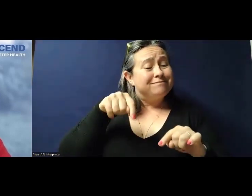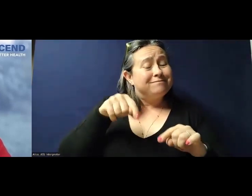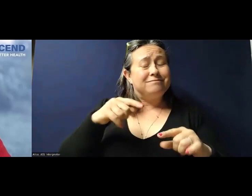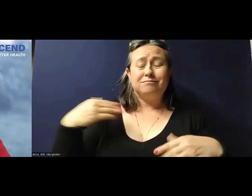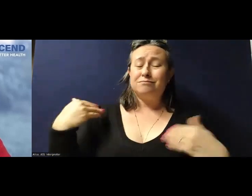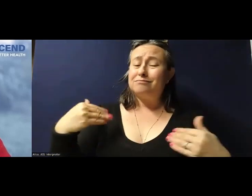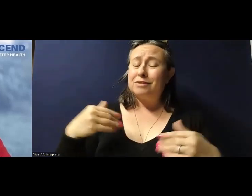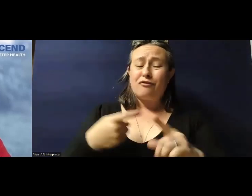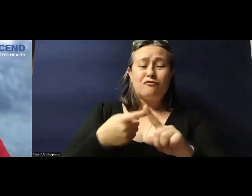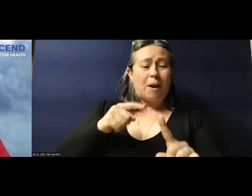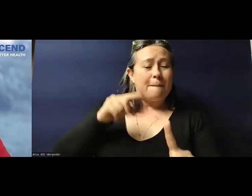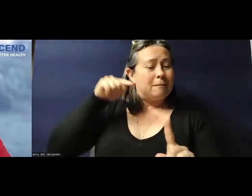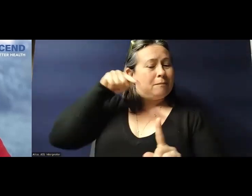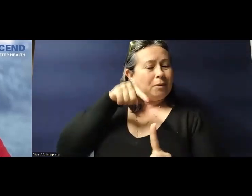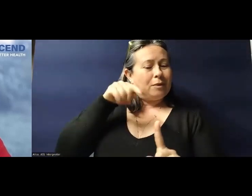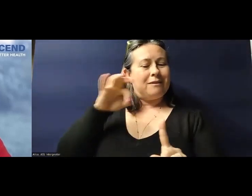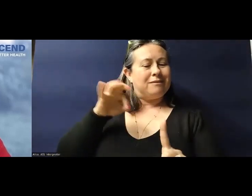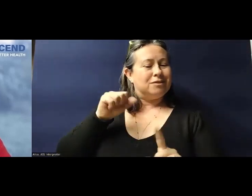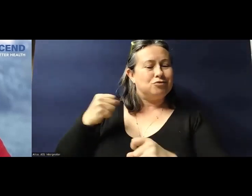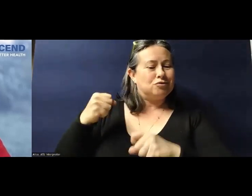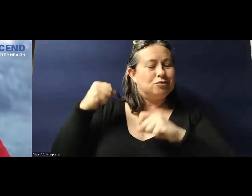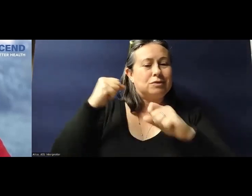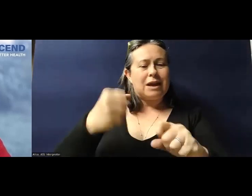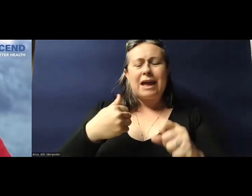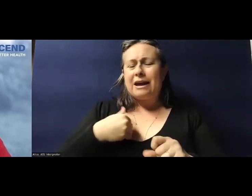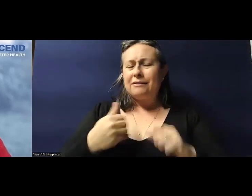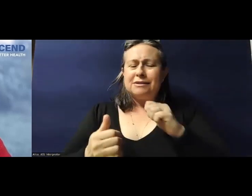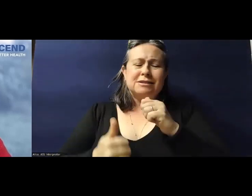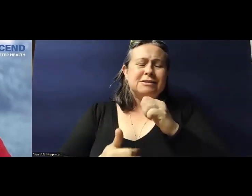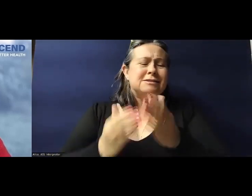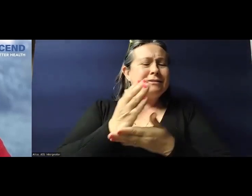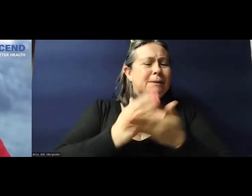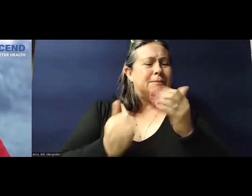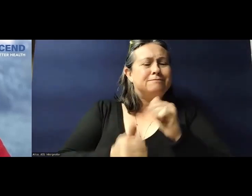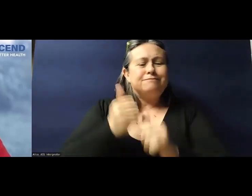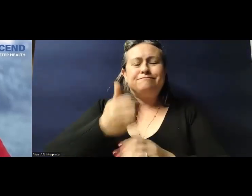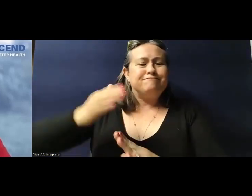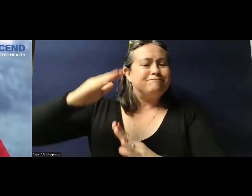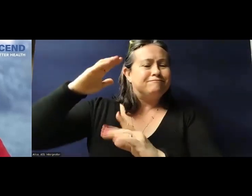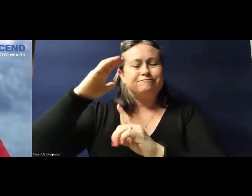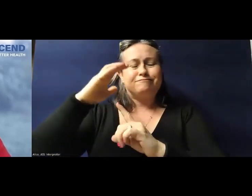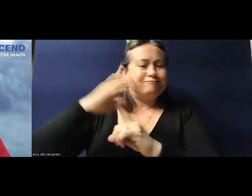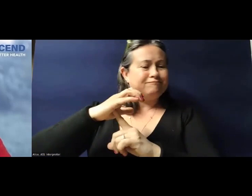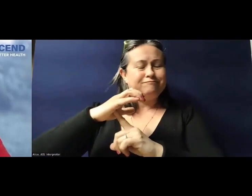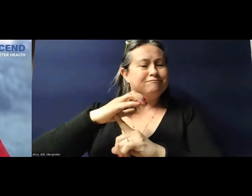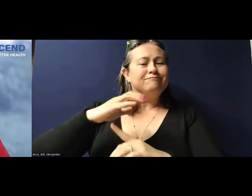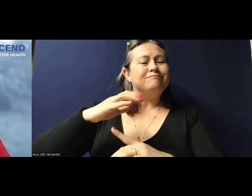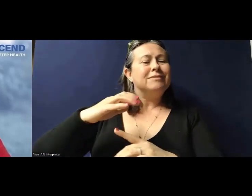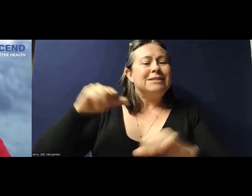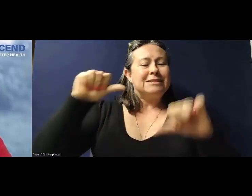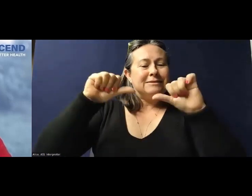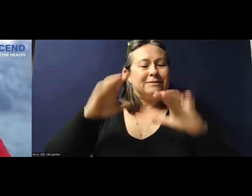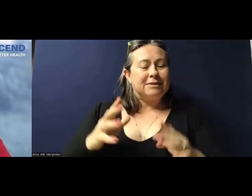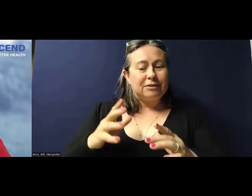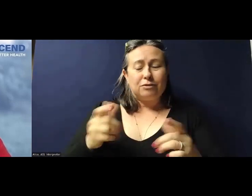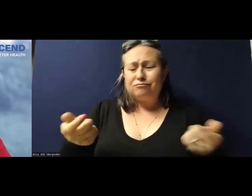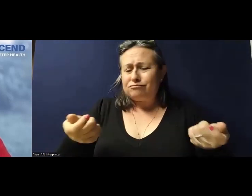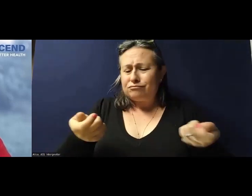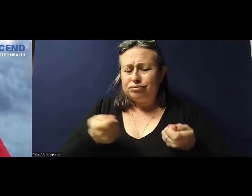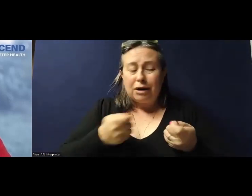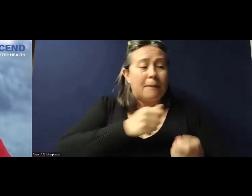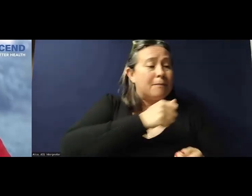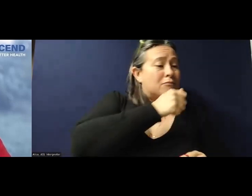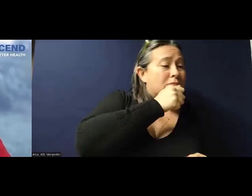finest scientists and researchers anywhere in the world. Pooling their talents with those of our academic and private sector colleagues